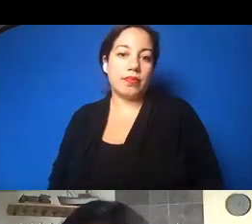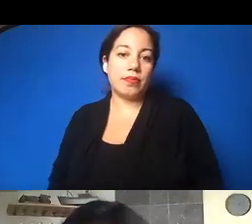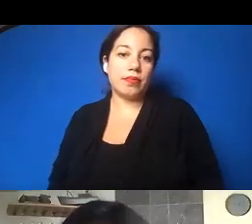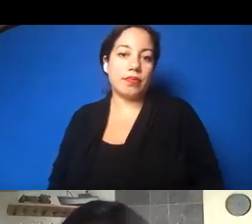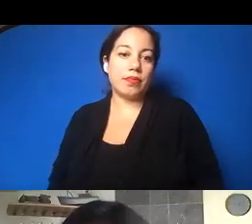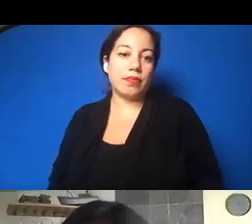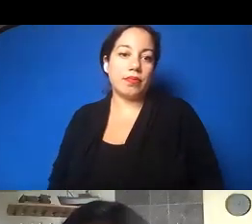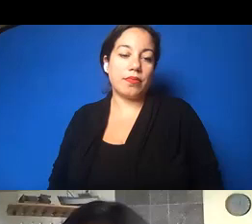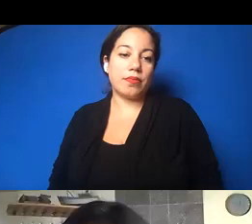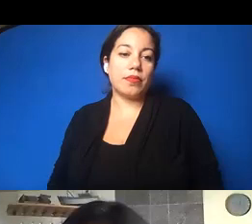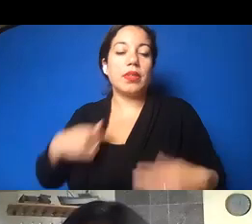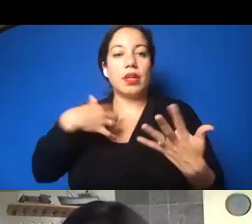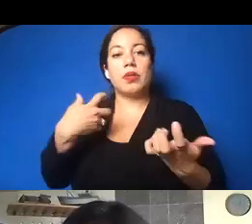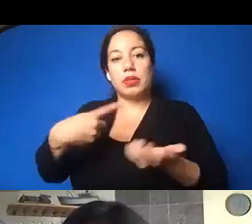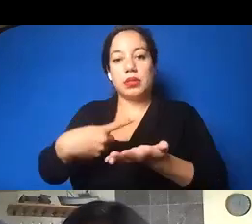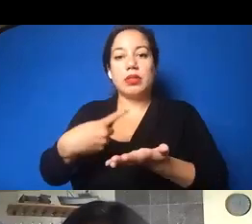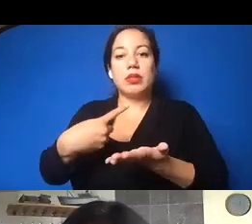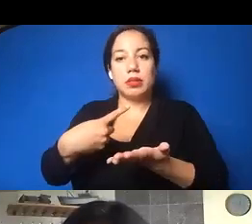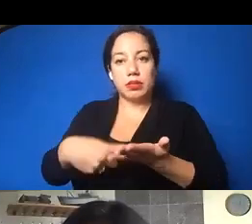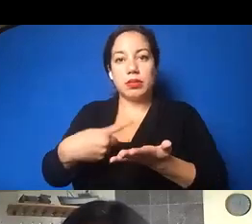I also wanted to discuss some of the